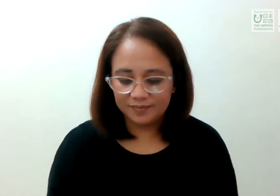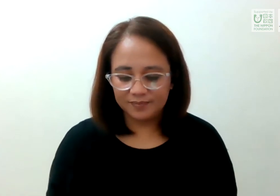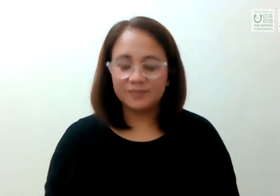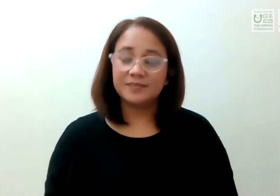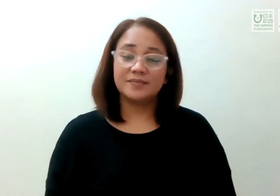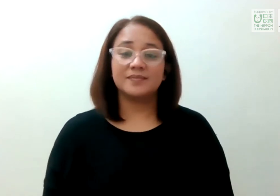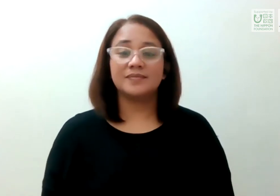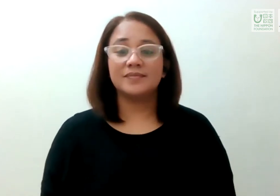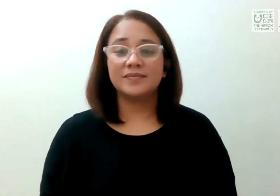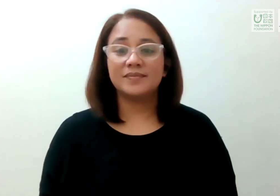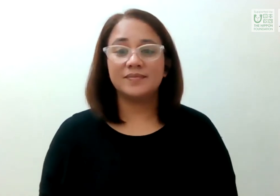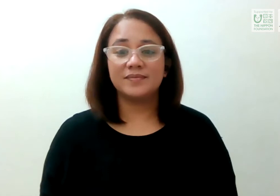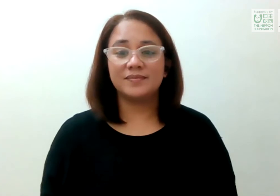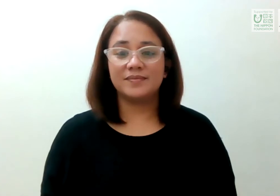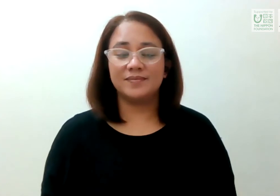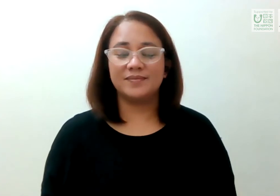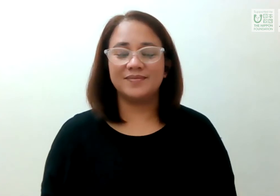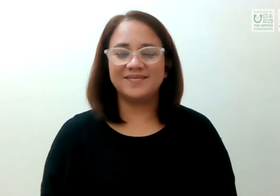It's done.